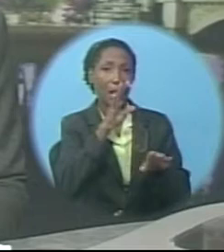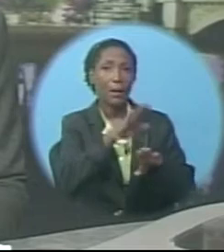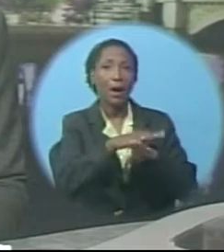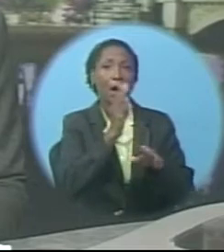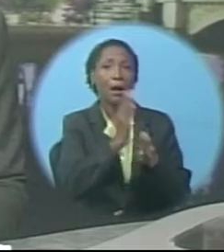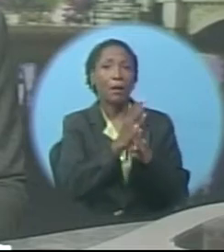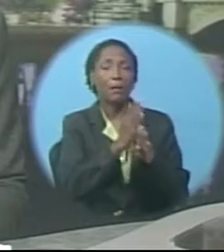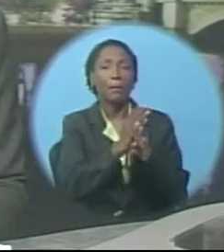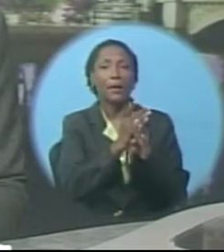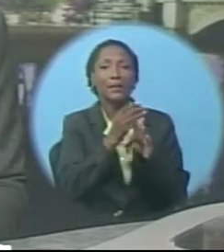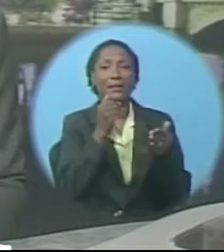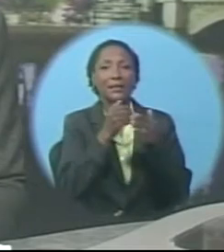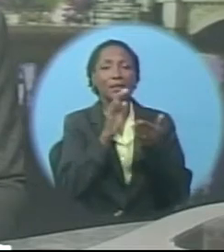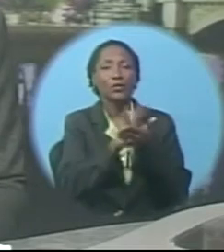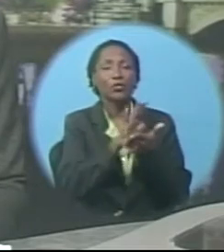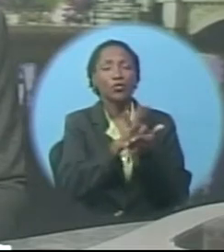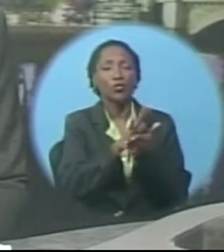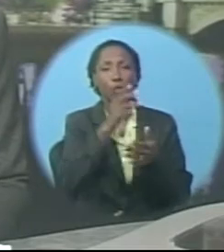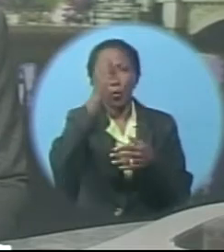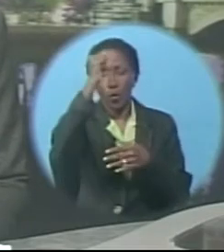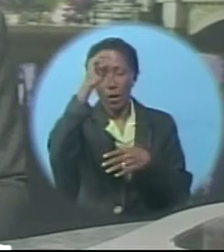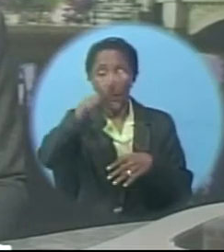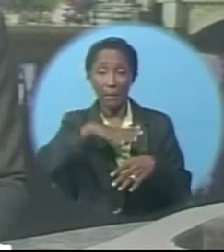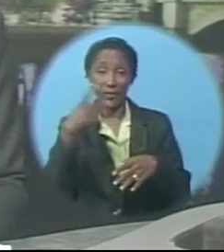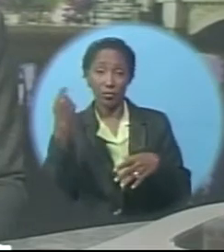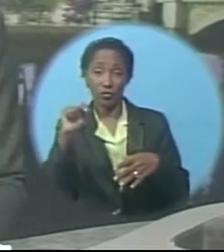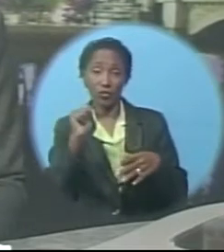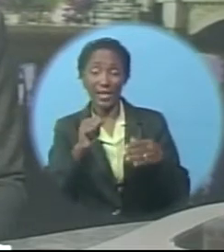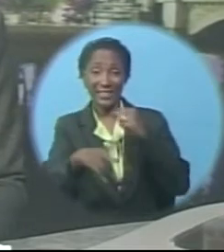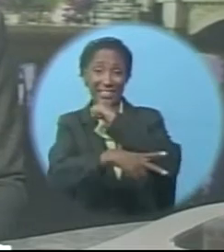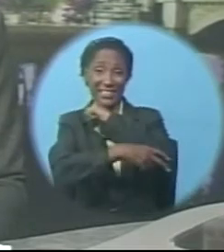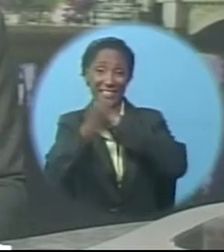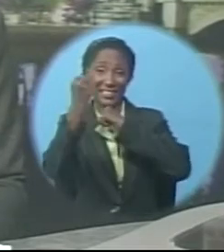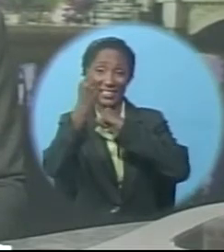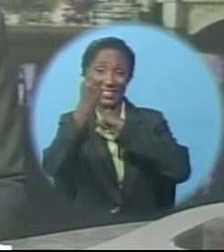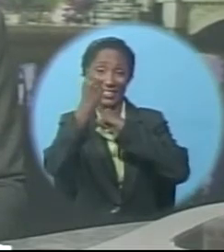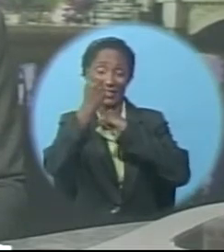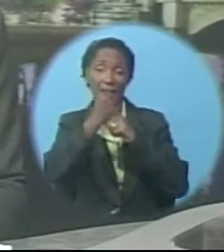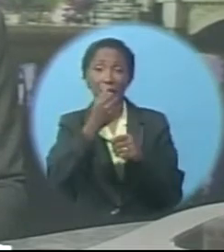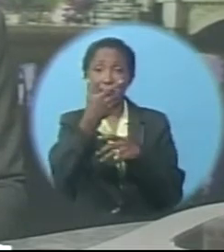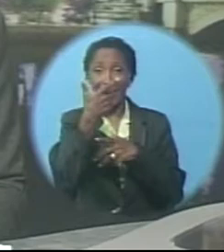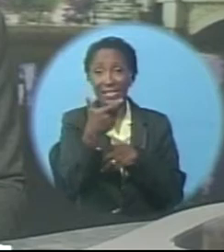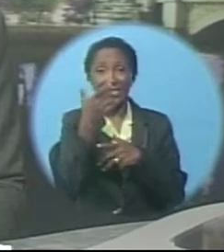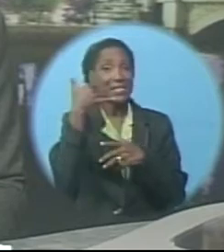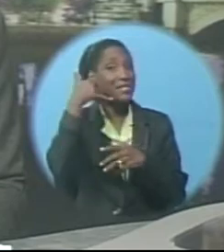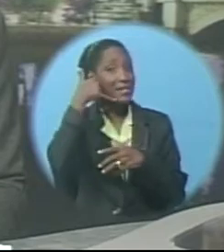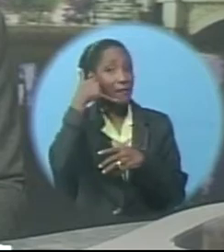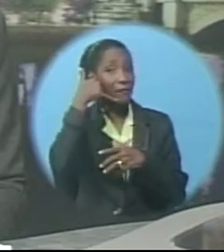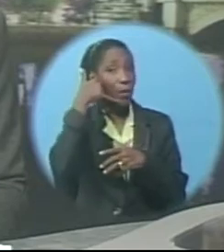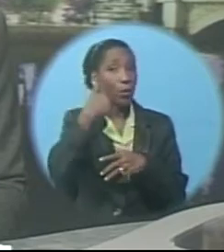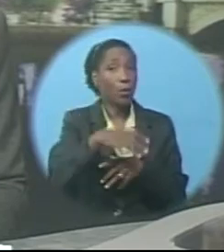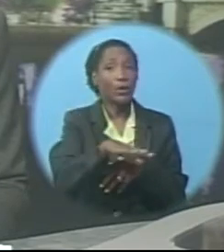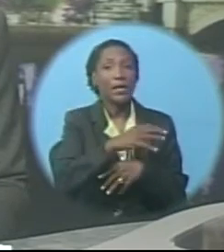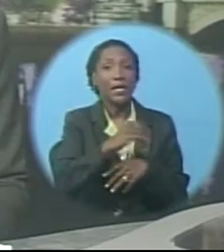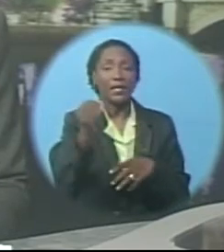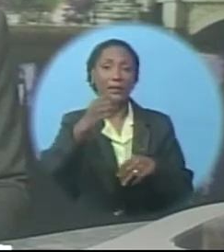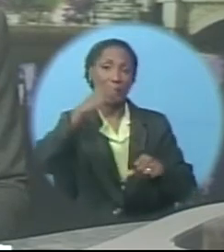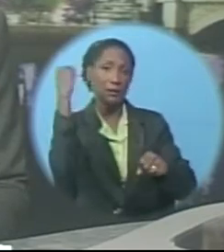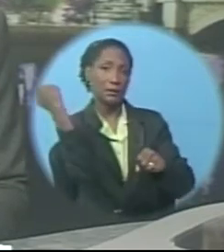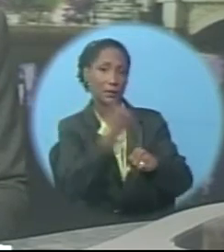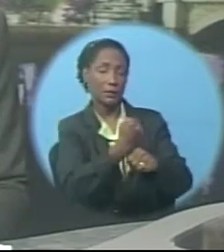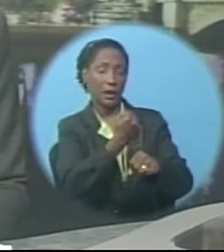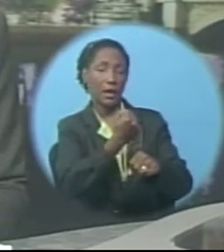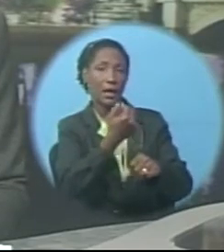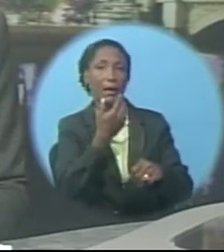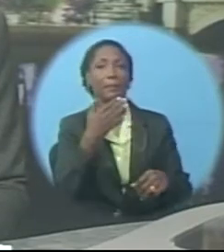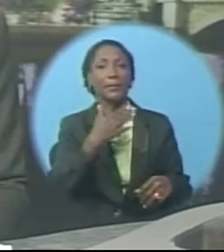man attempting to steal his cell phone. The teen, who reportedly resisted the man, was stabbed in the hand and chest. He was then